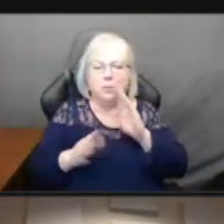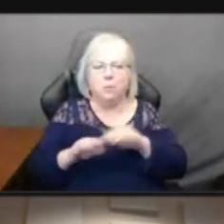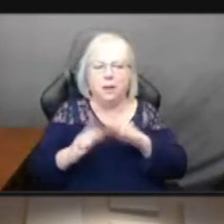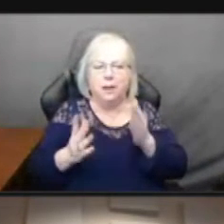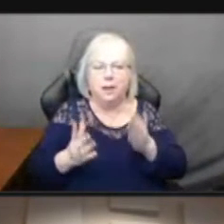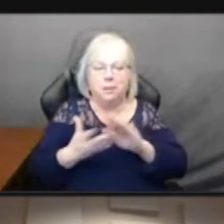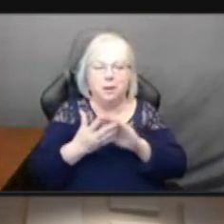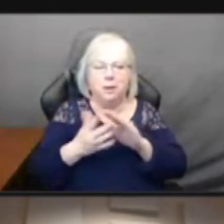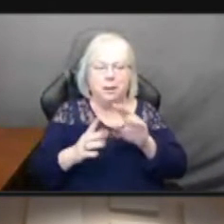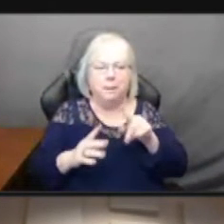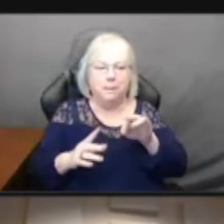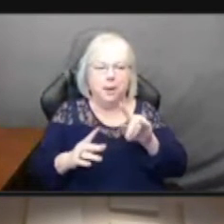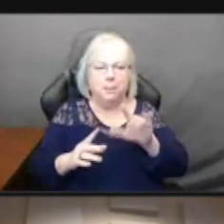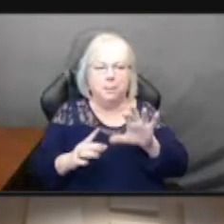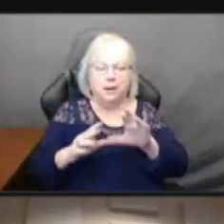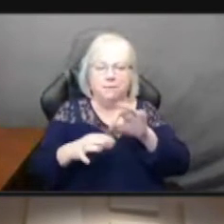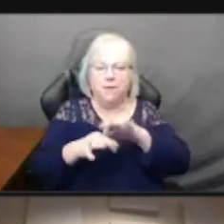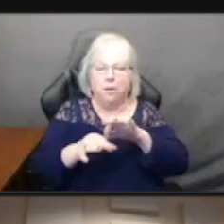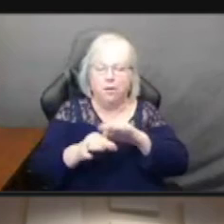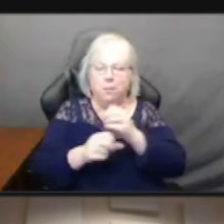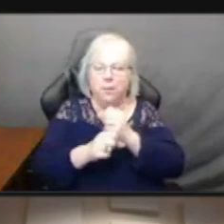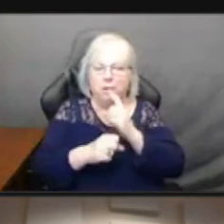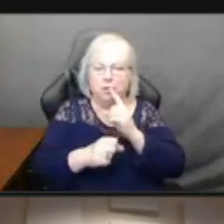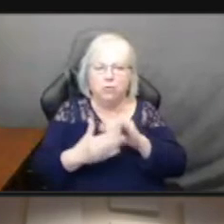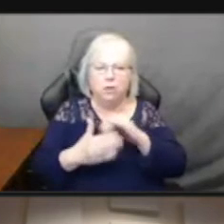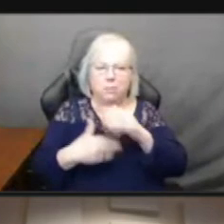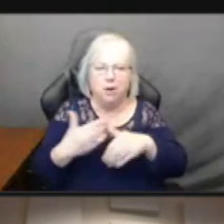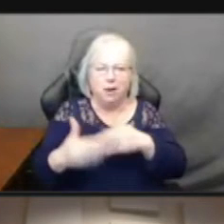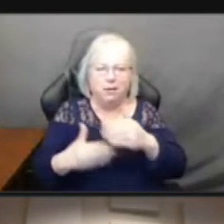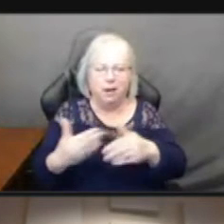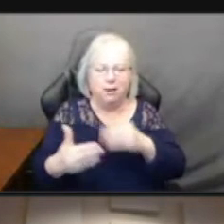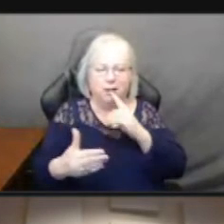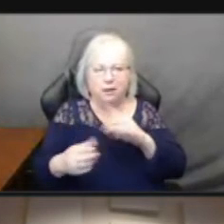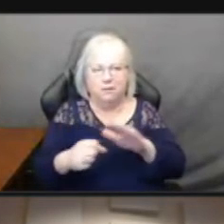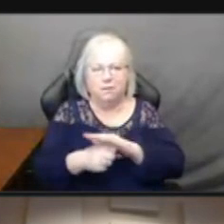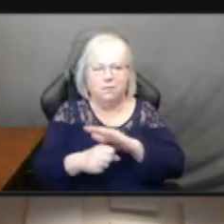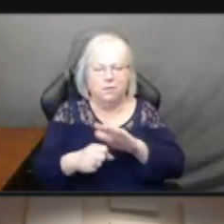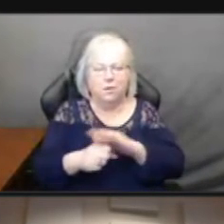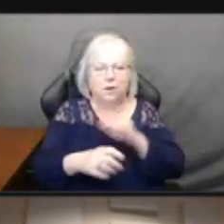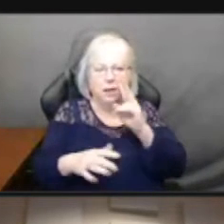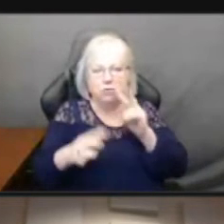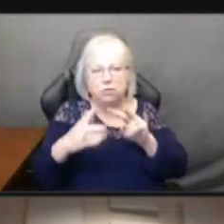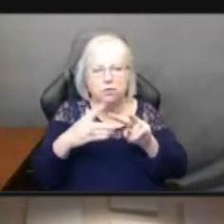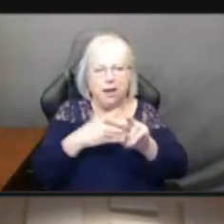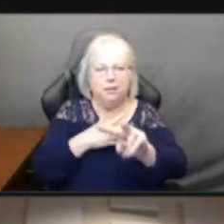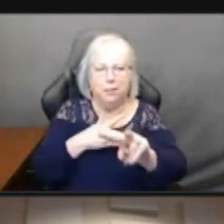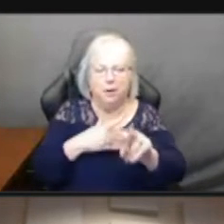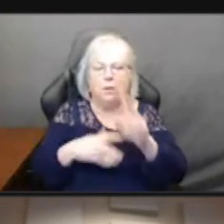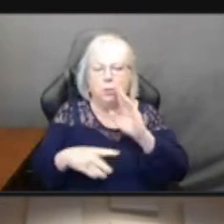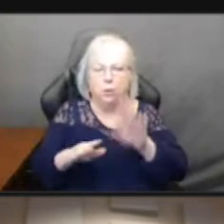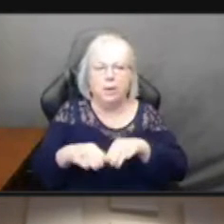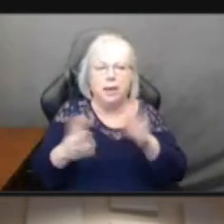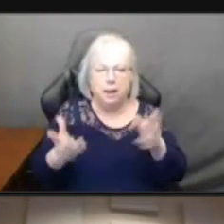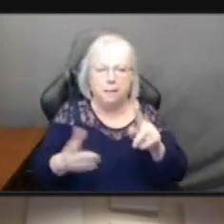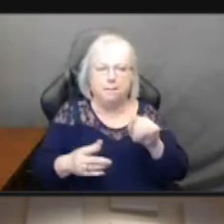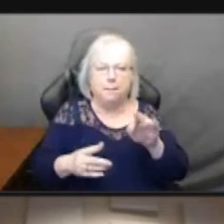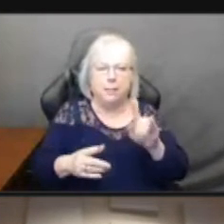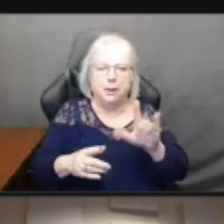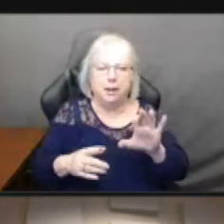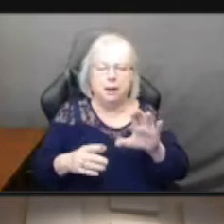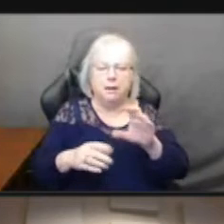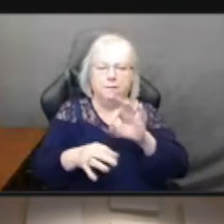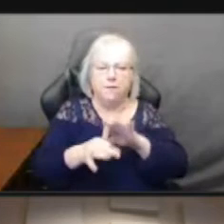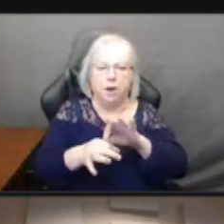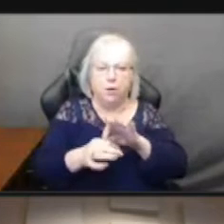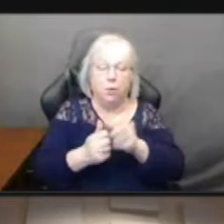effort to make sure this process is fully transparent. It will be a public vote. That